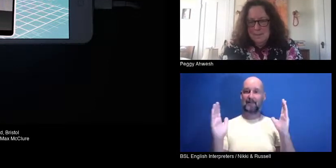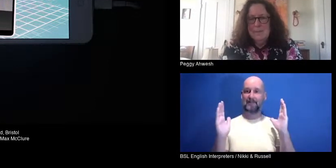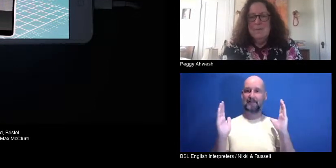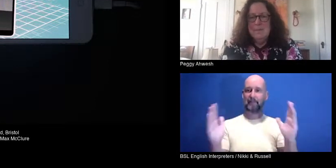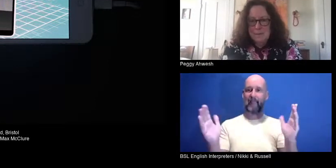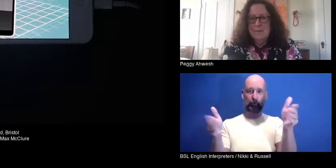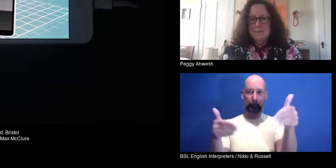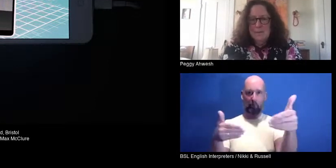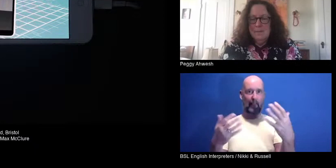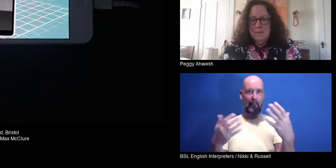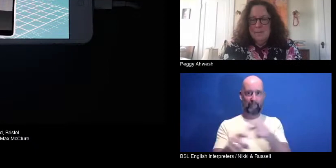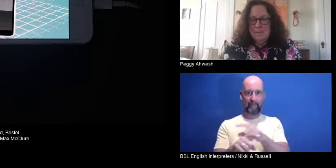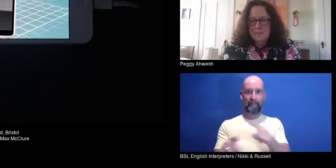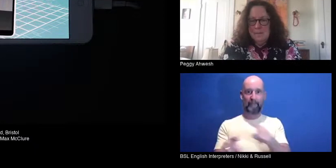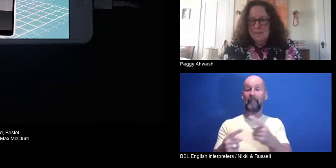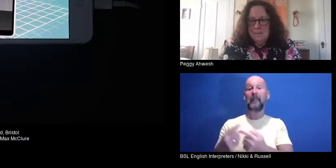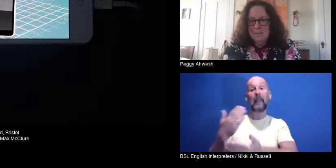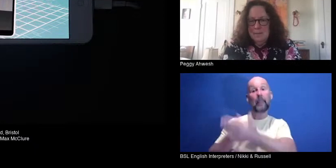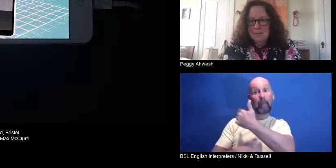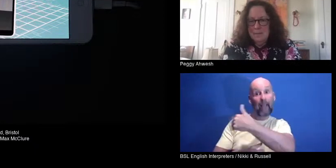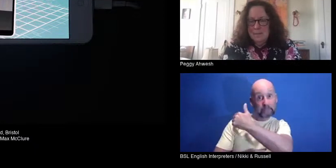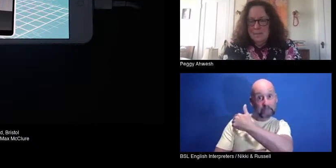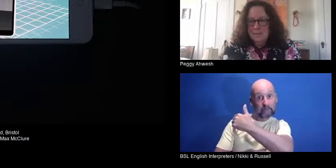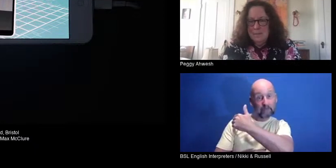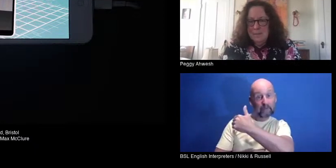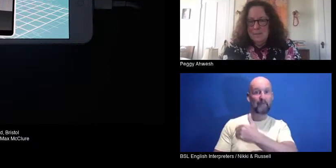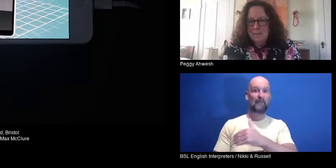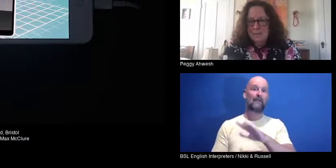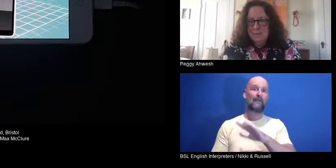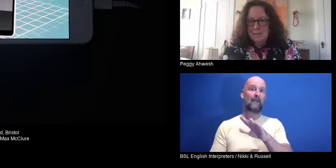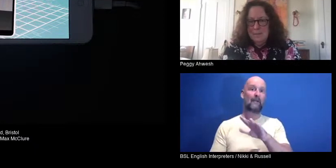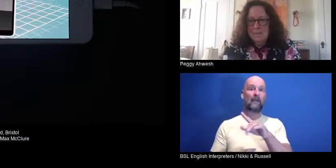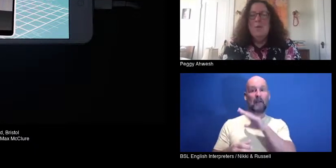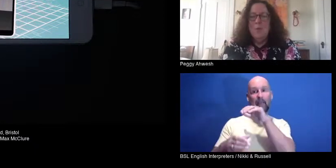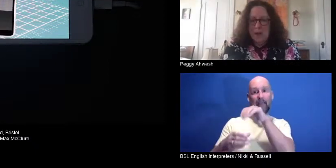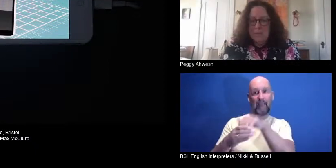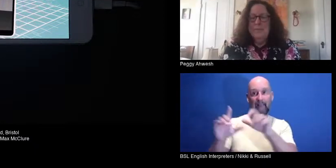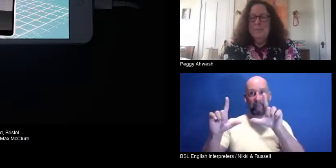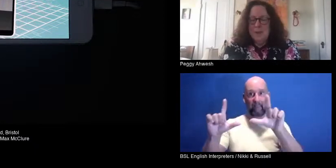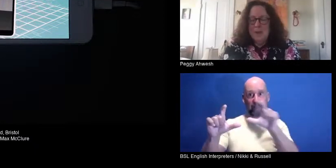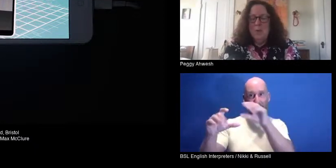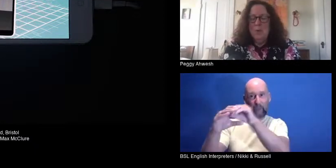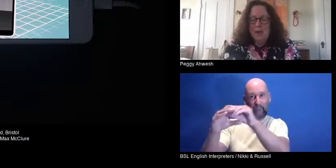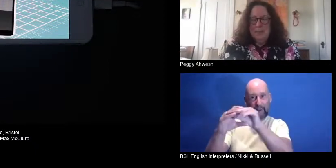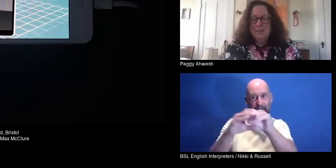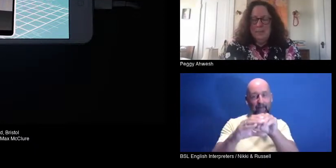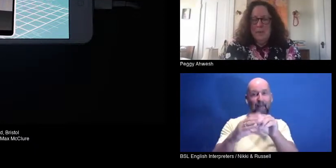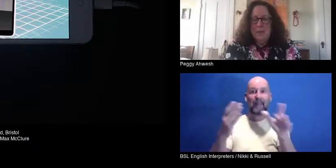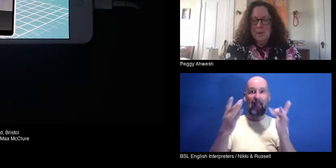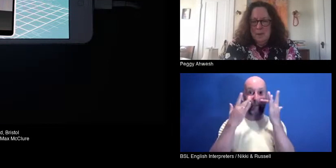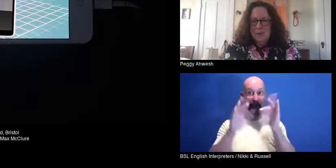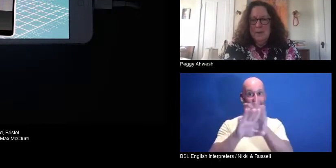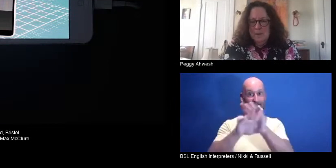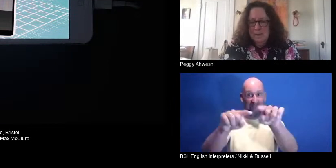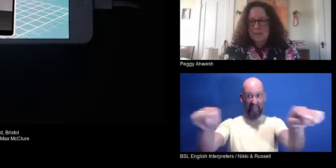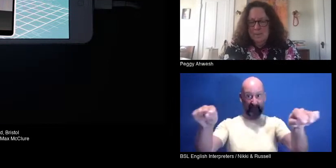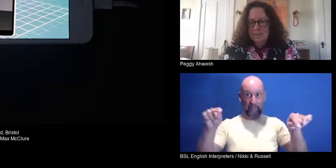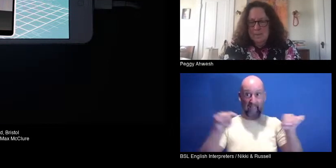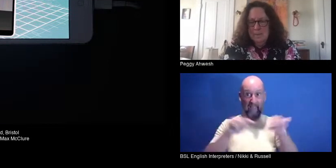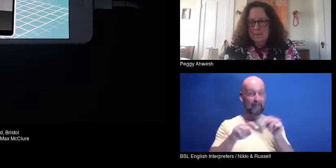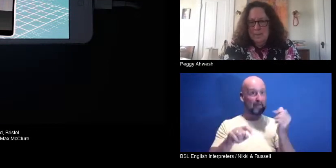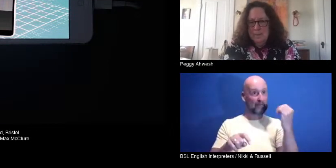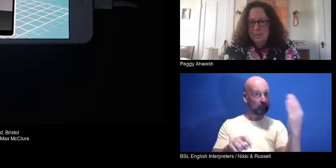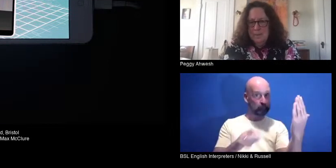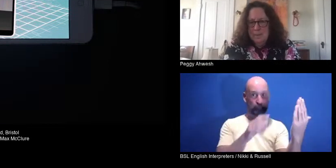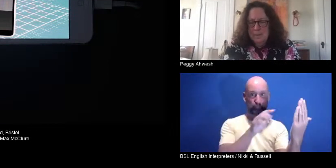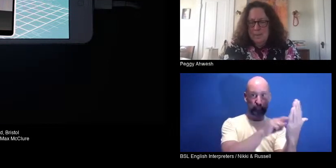way. Whereas in the past, it was maybe present like within the image in your use of different formats. Right. Now it's also playing out